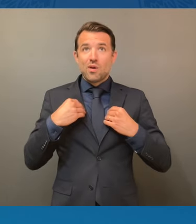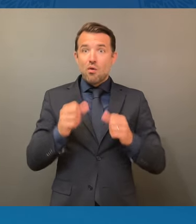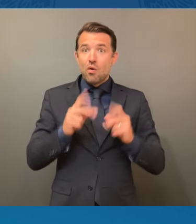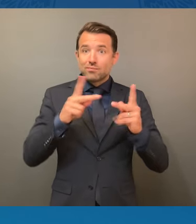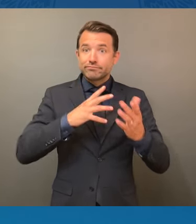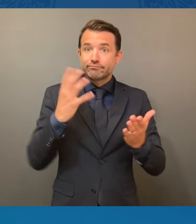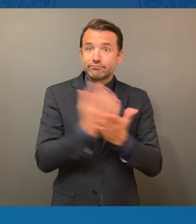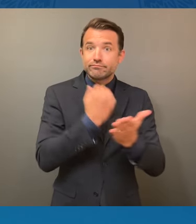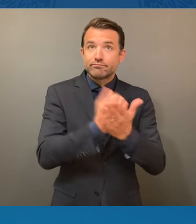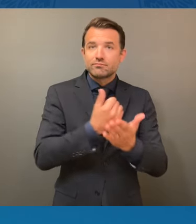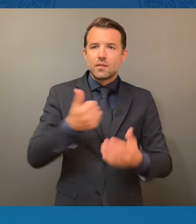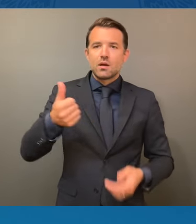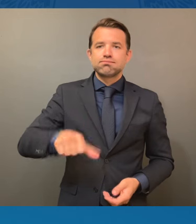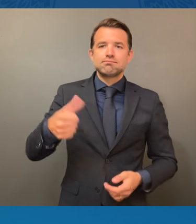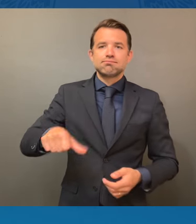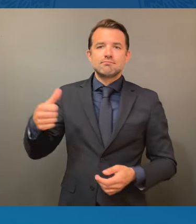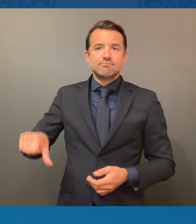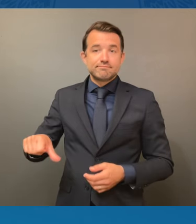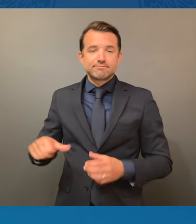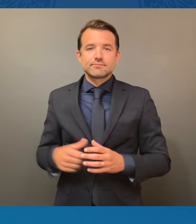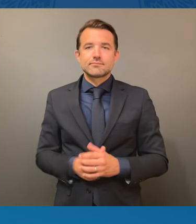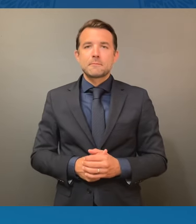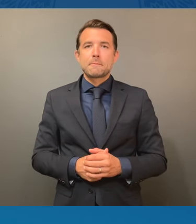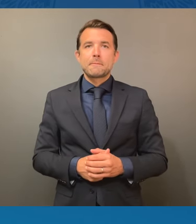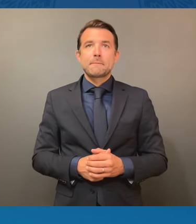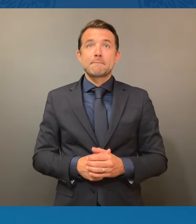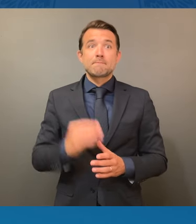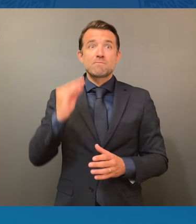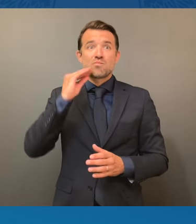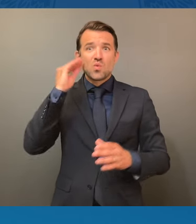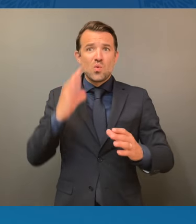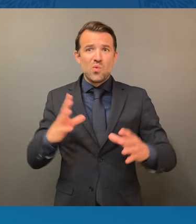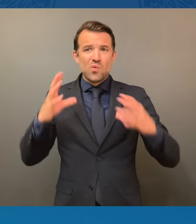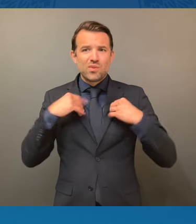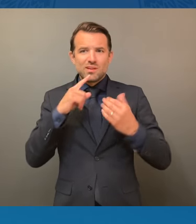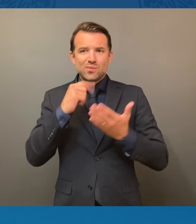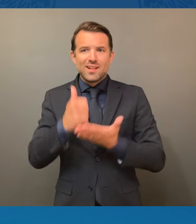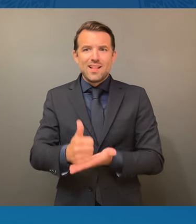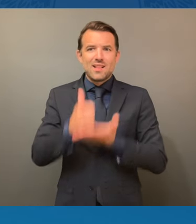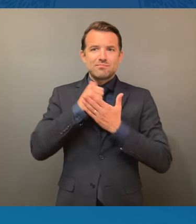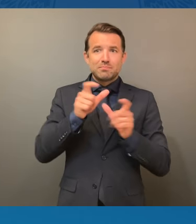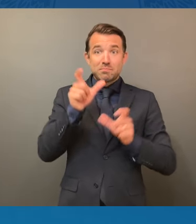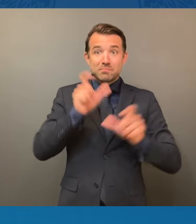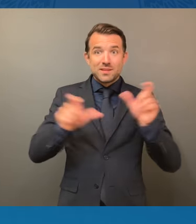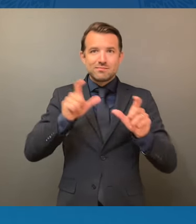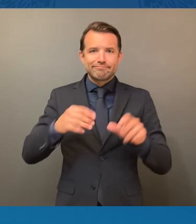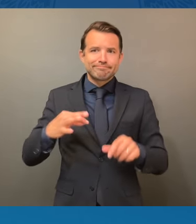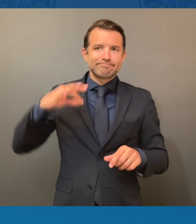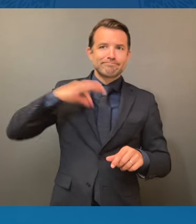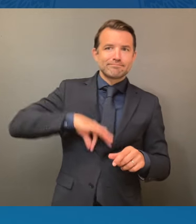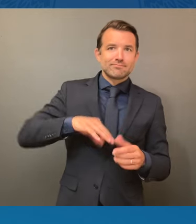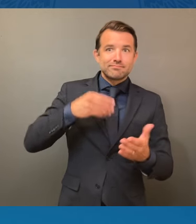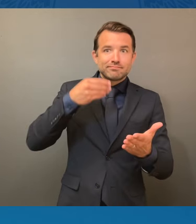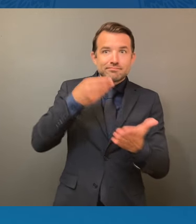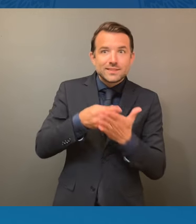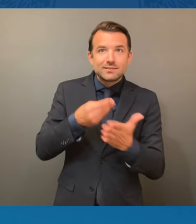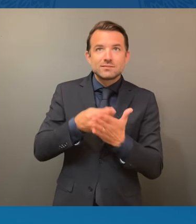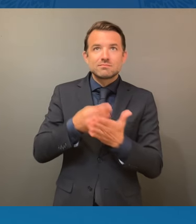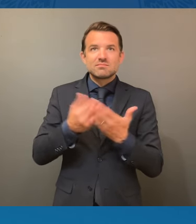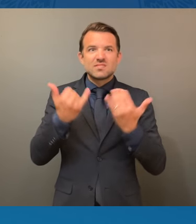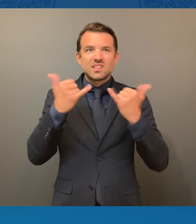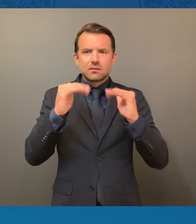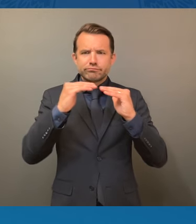the wealth-building power of home ownership. That inequity continues today in the home